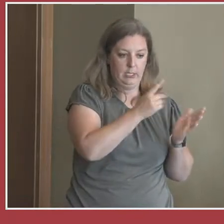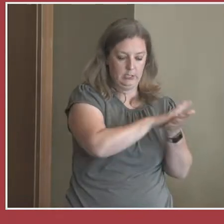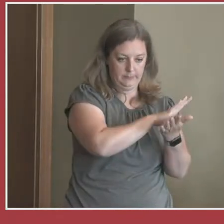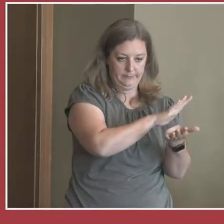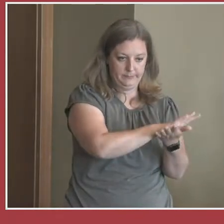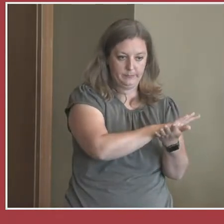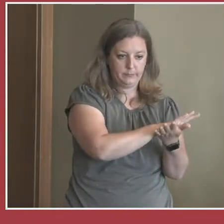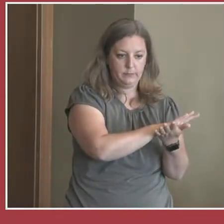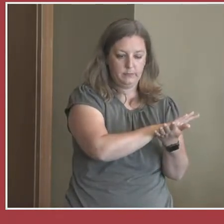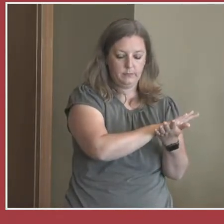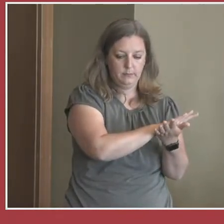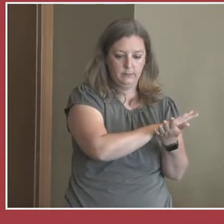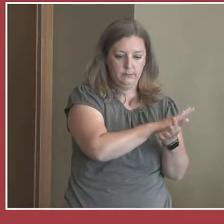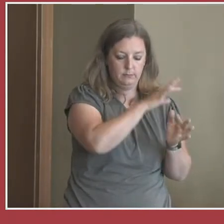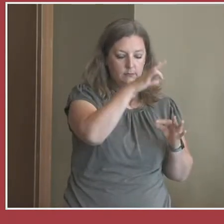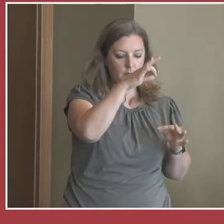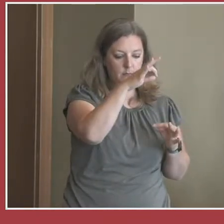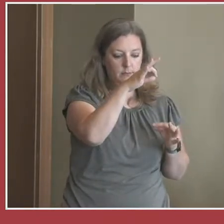document that